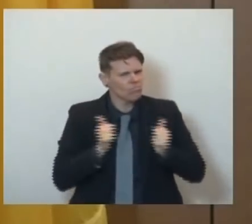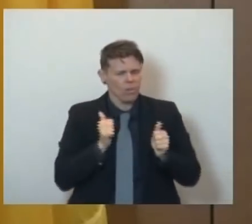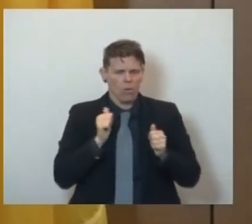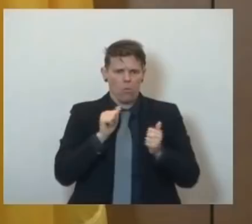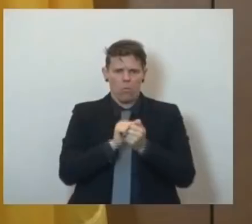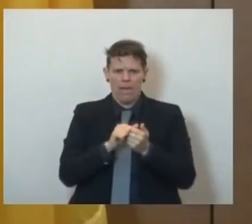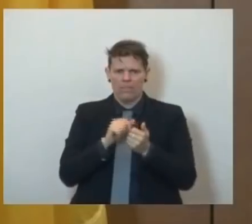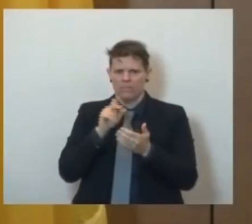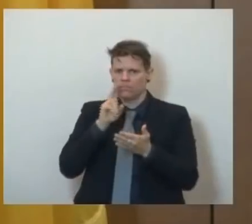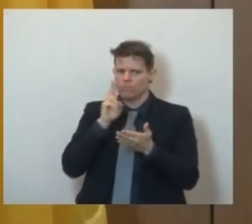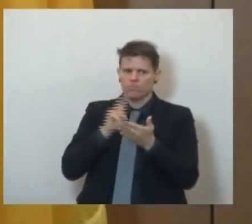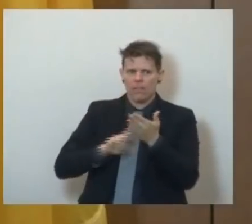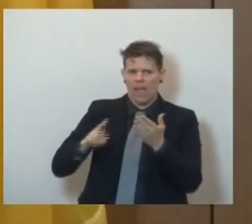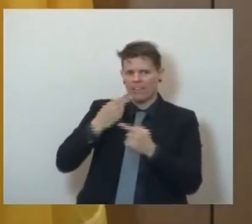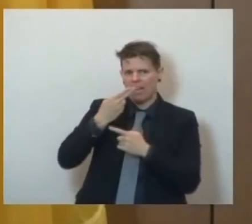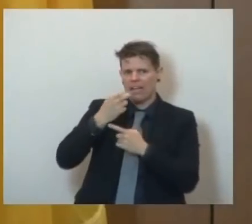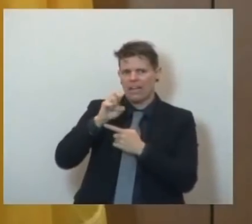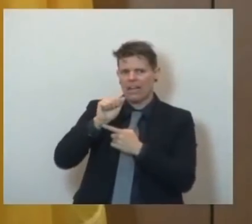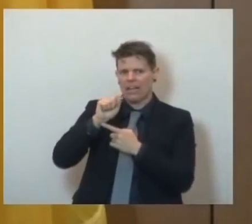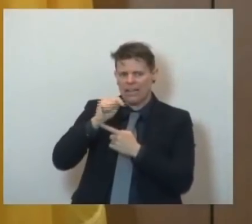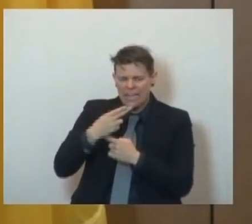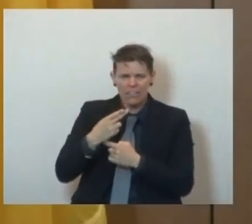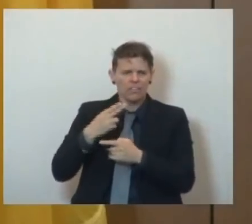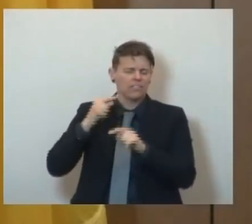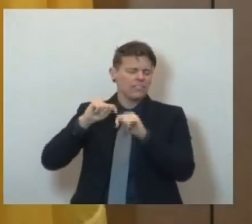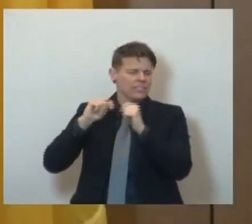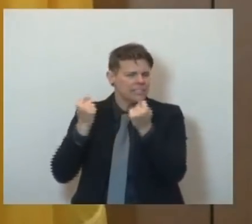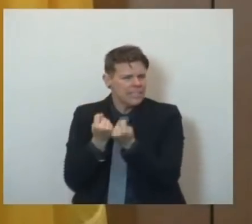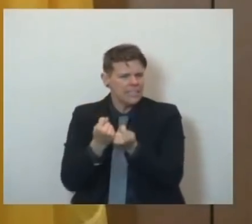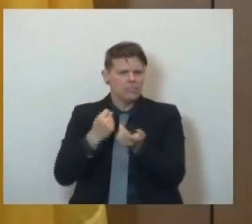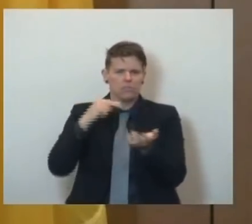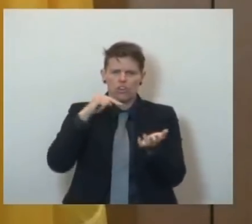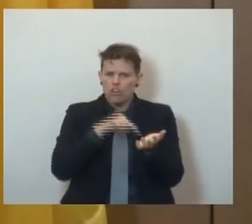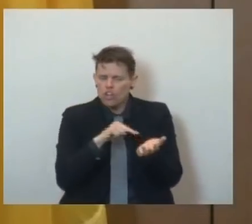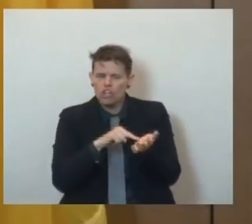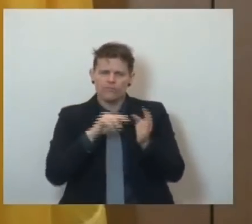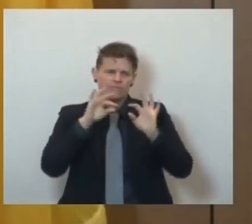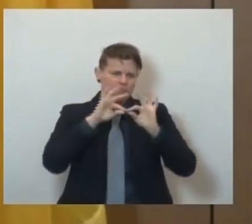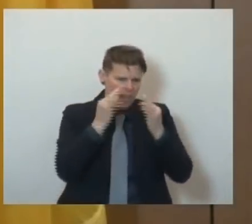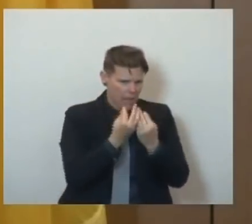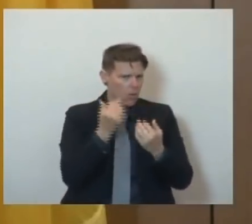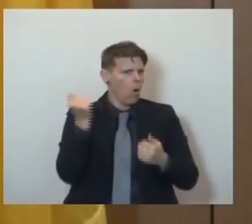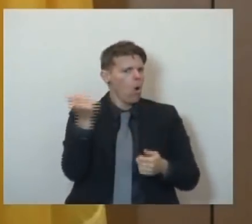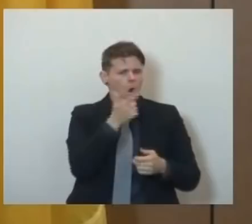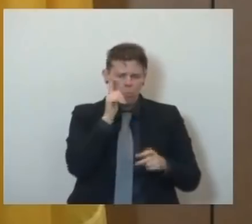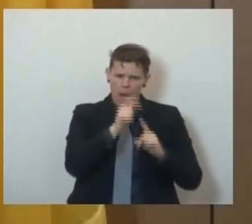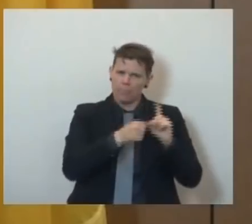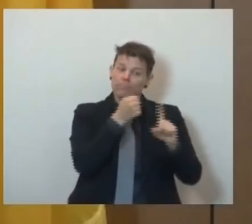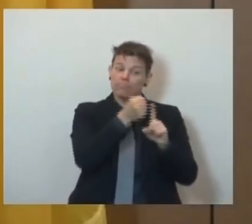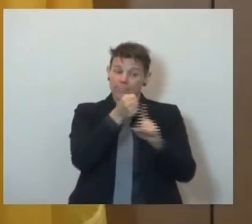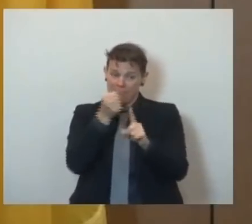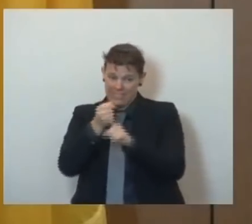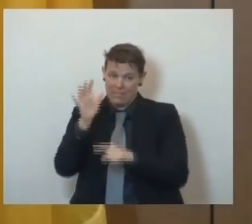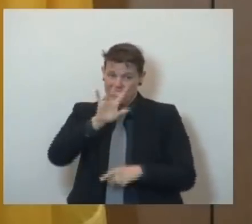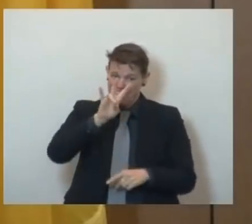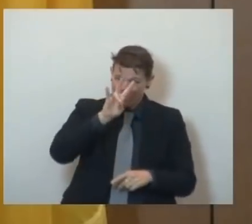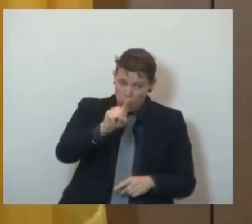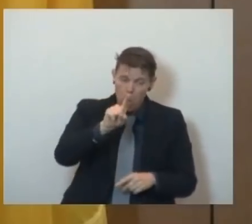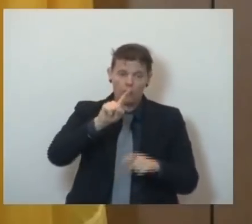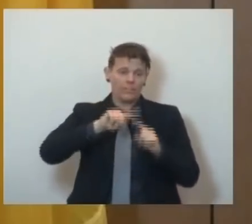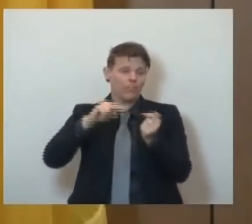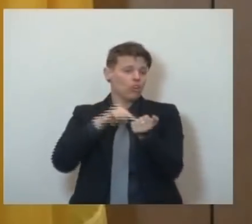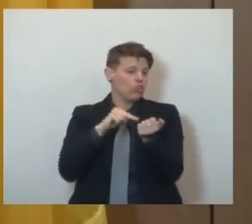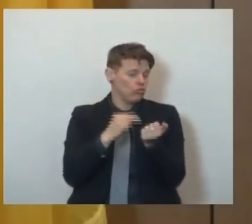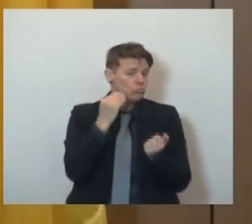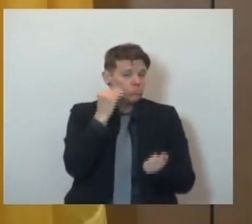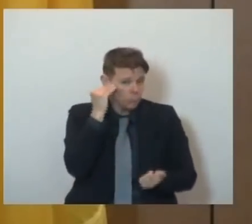team. All the nursing homes and family members should expect us to get to all 71. A great majority of our testing